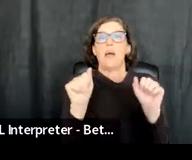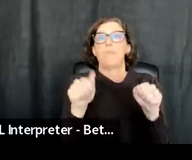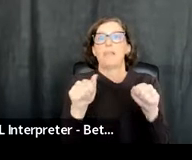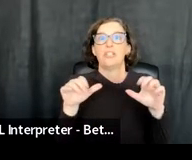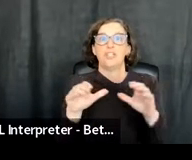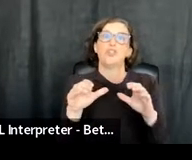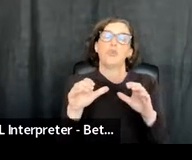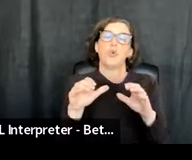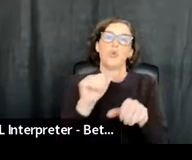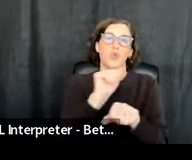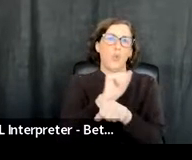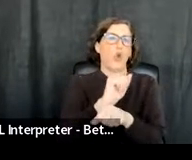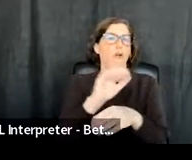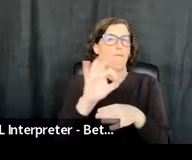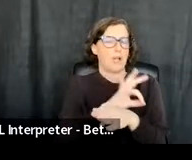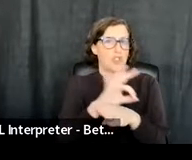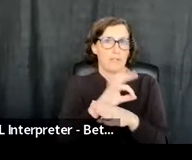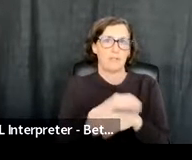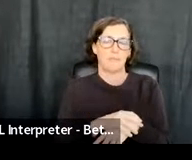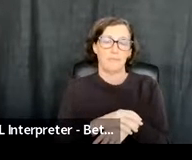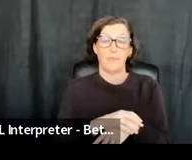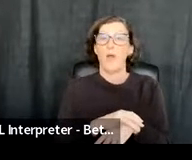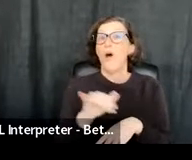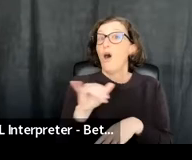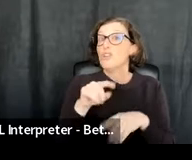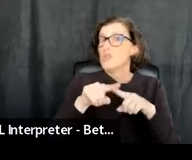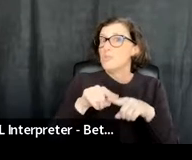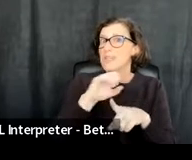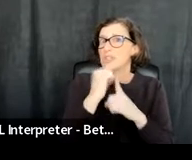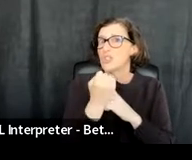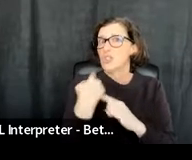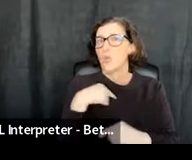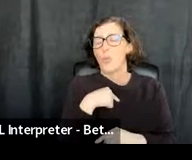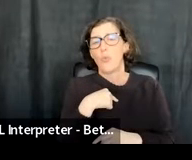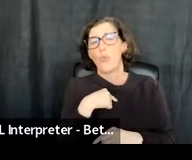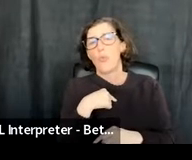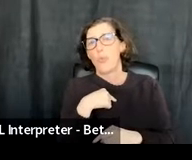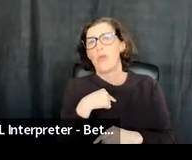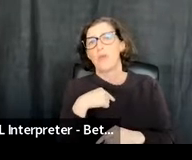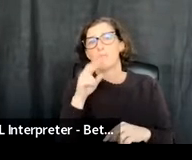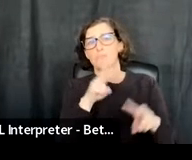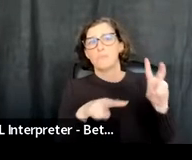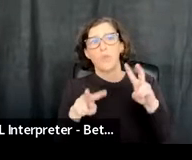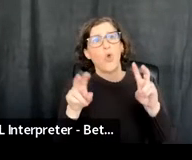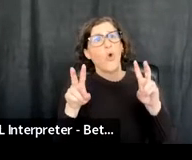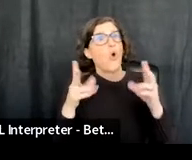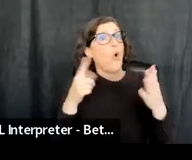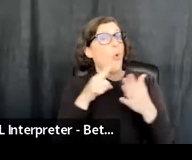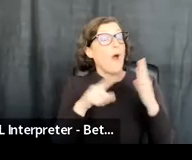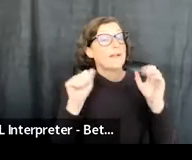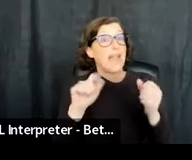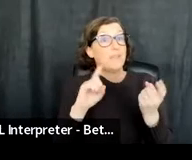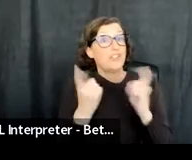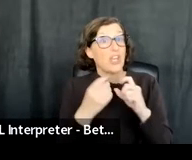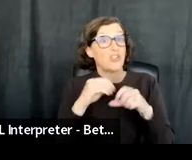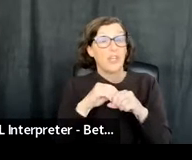tasks? And depending on the situation, we look for what could be done, like Harris mentioned, in the operating system. There might be some things, there's more